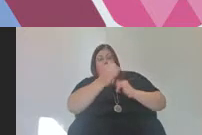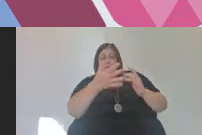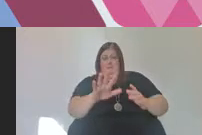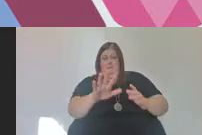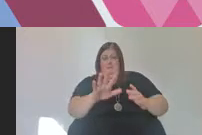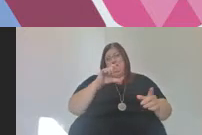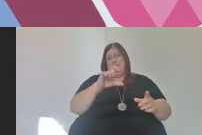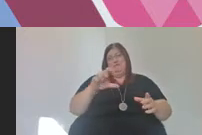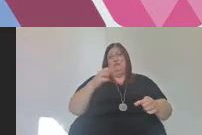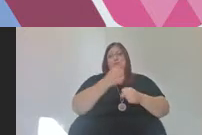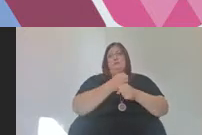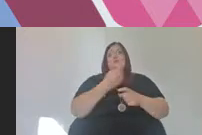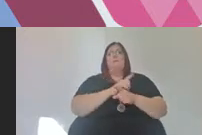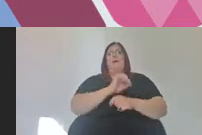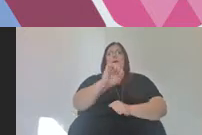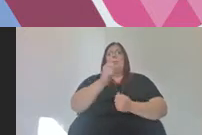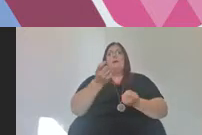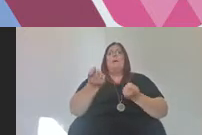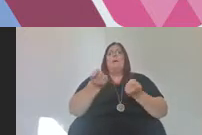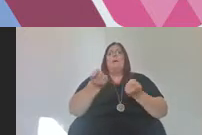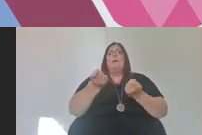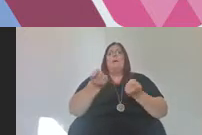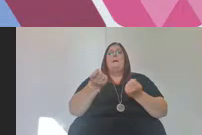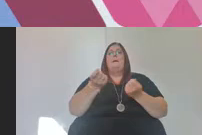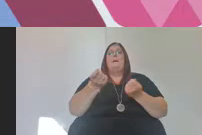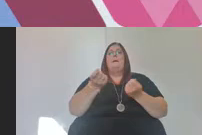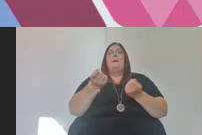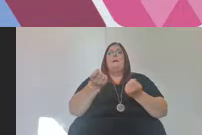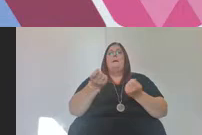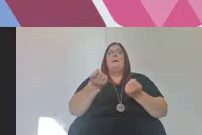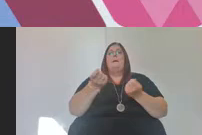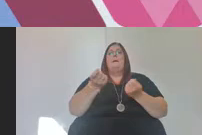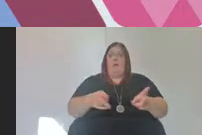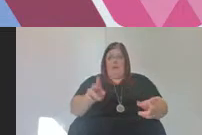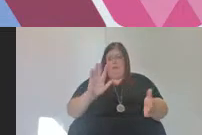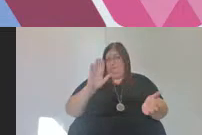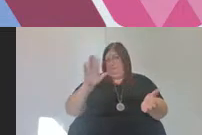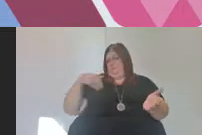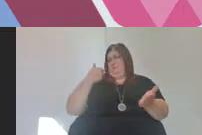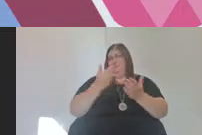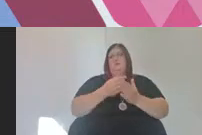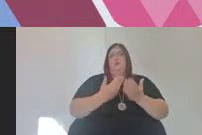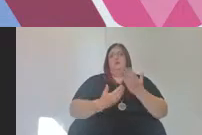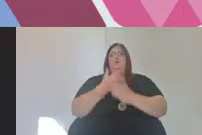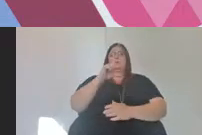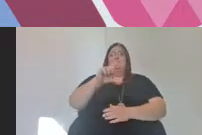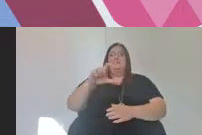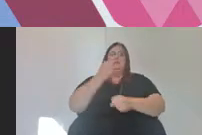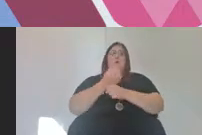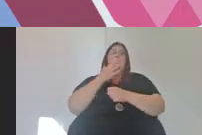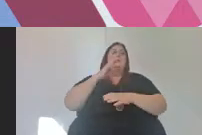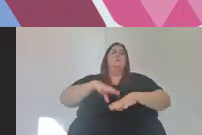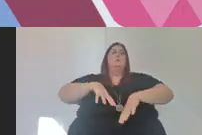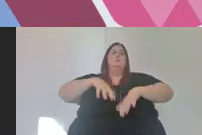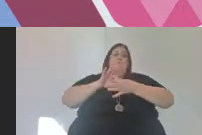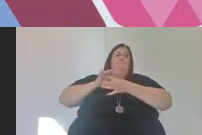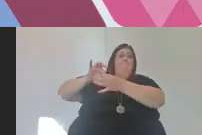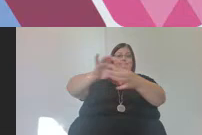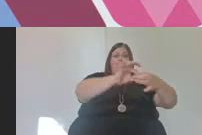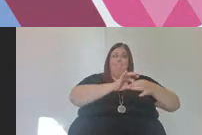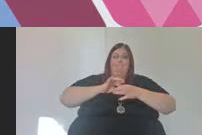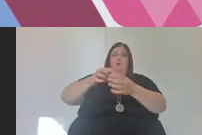CCGs in respect of their management of these difficult pathways. And as you know, since the current CCG started working together, we've made